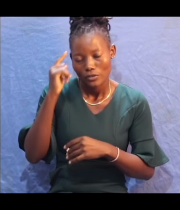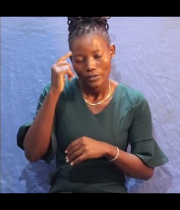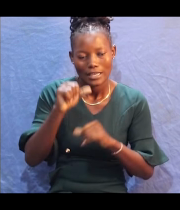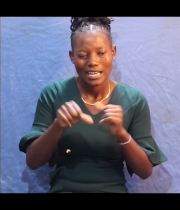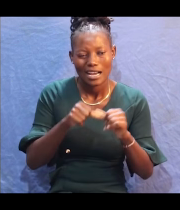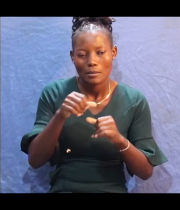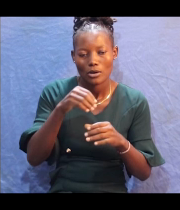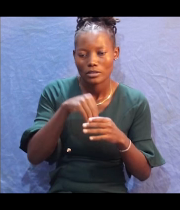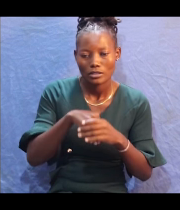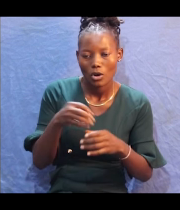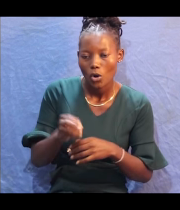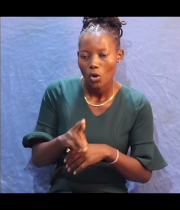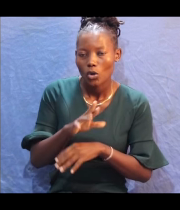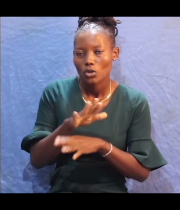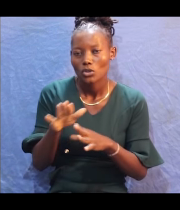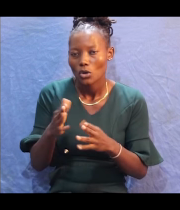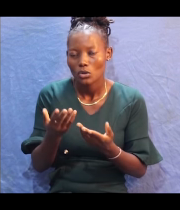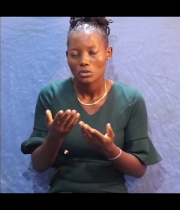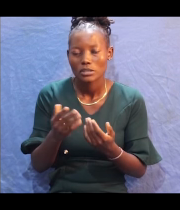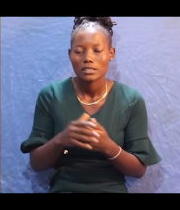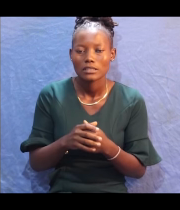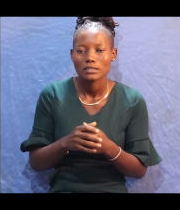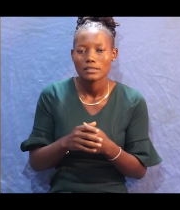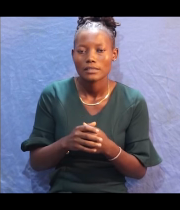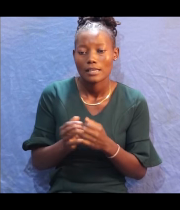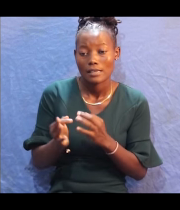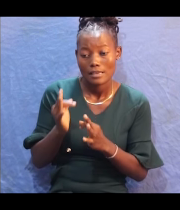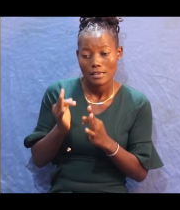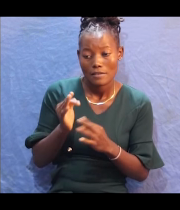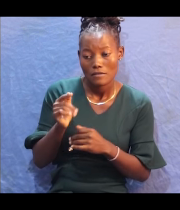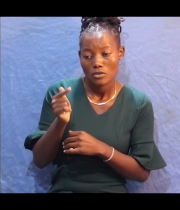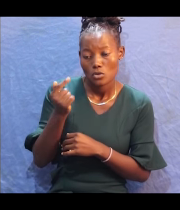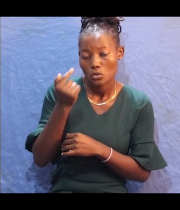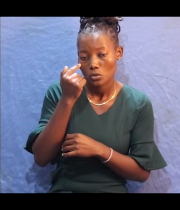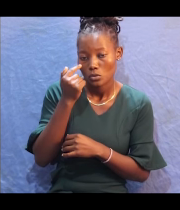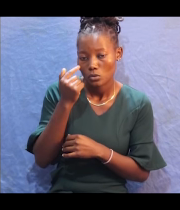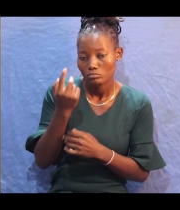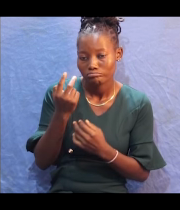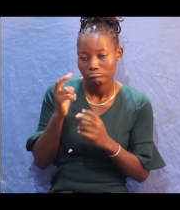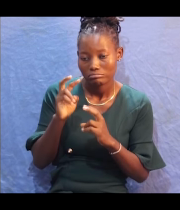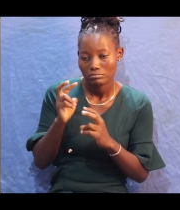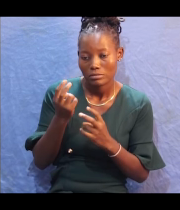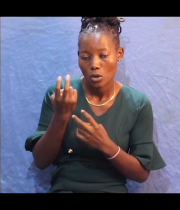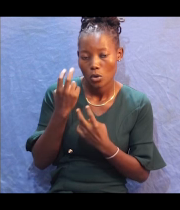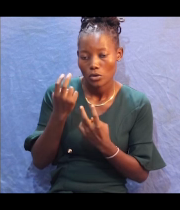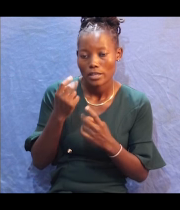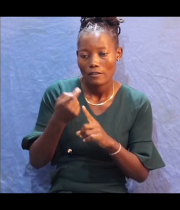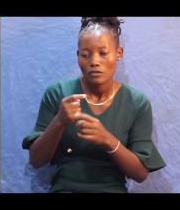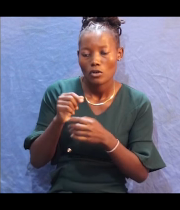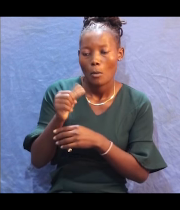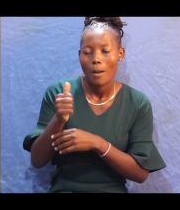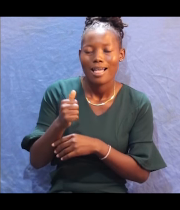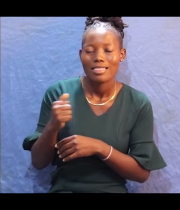is this not, how can we involve, but just, they're just, if you're observing them from the other side, you will see that they